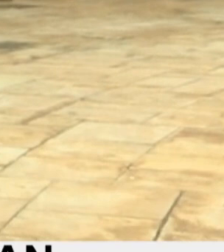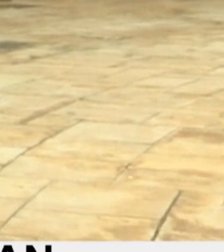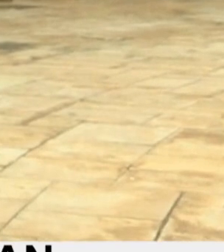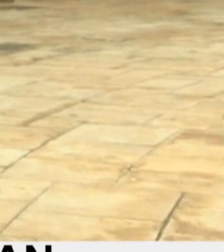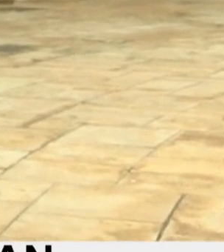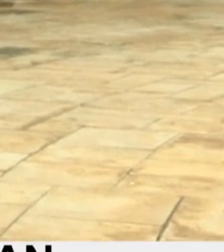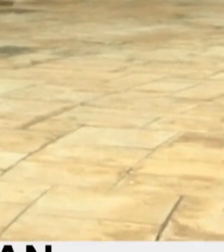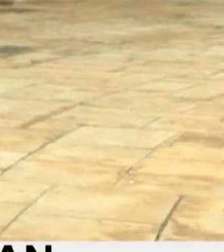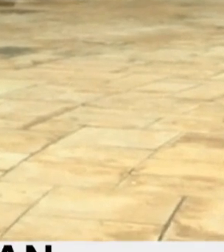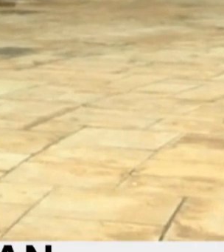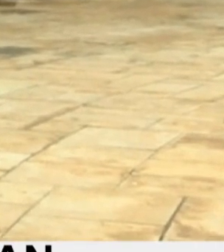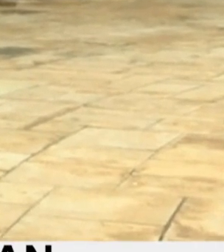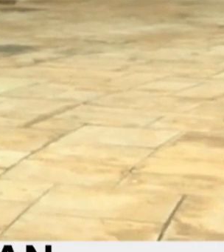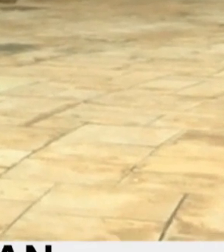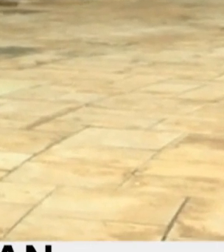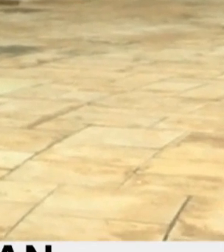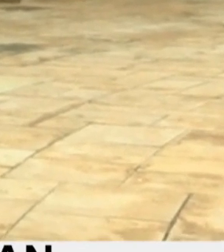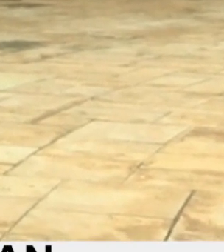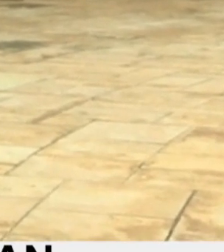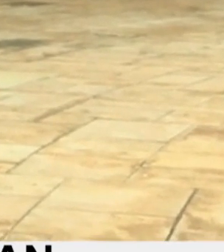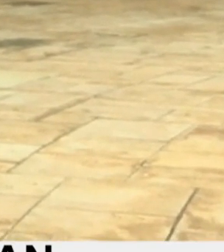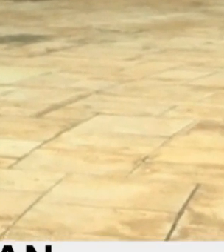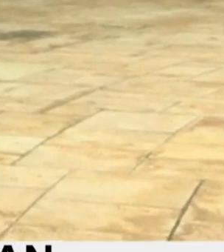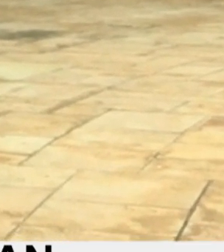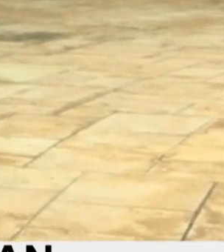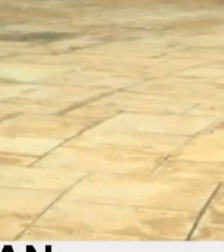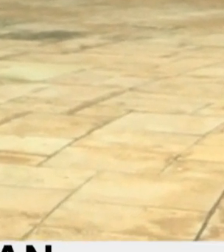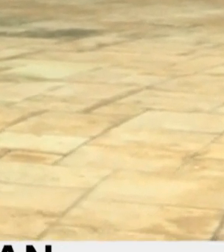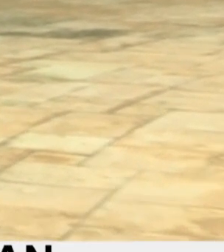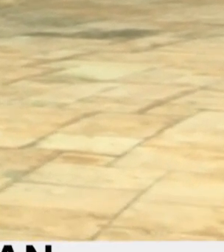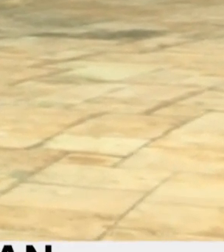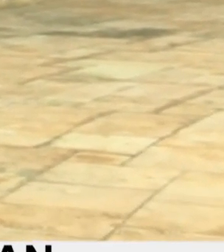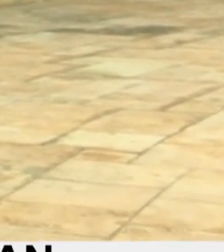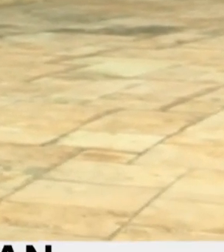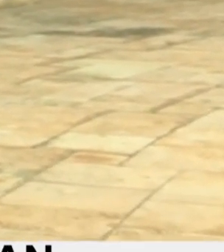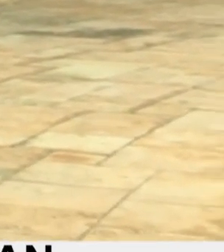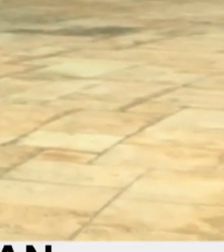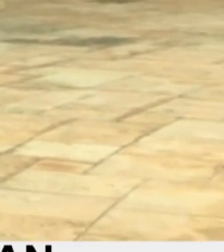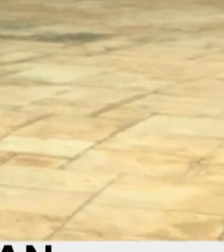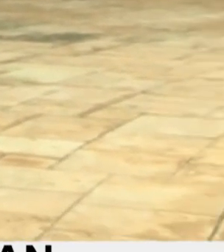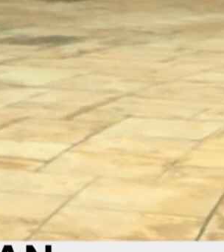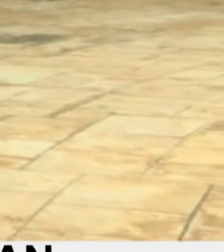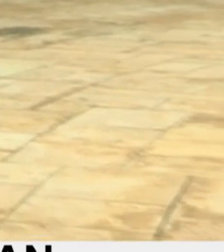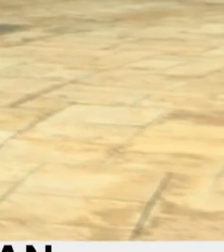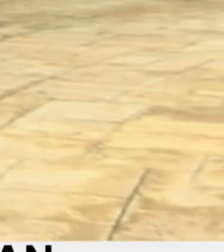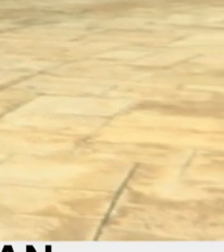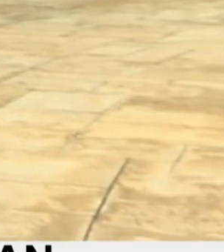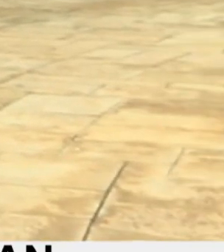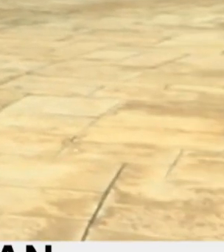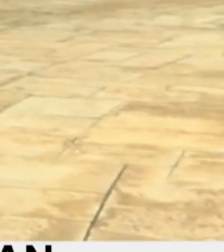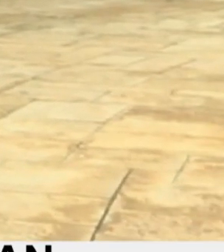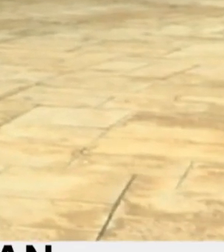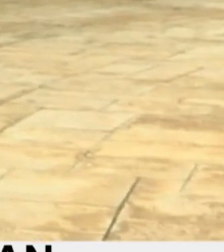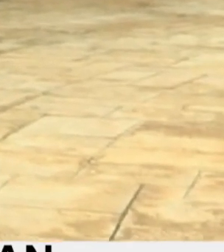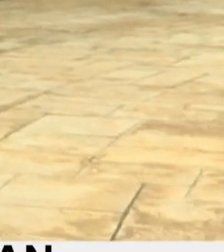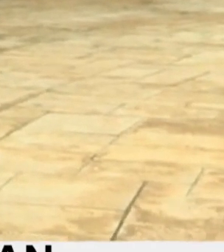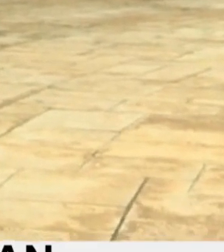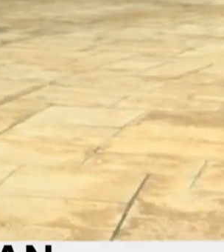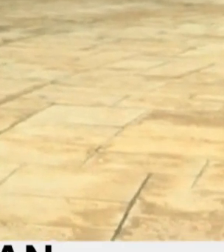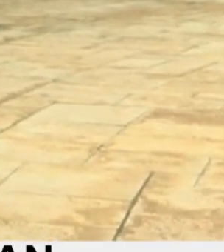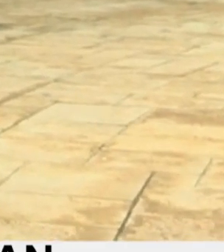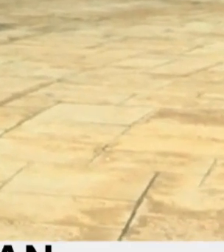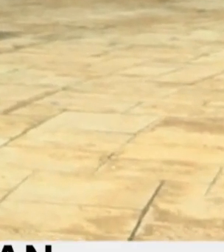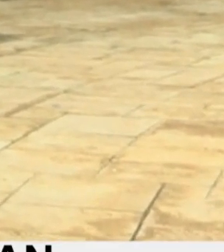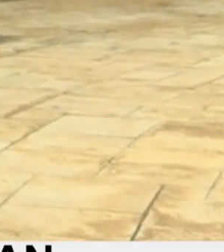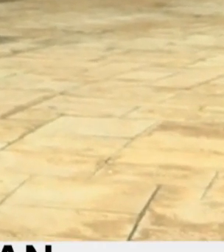is fresh flowers, which many like yourself, Desiree, will obviously appreciate a fresh bouquet of